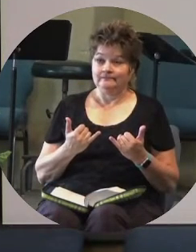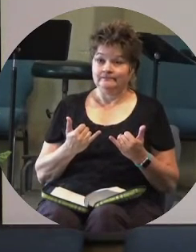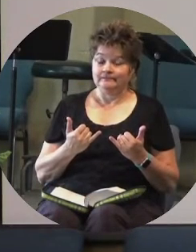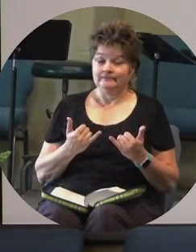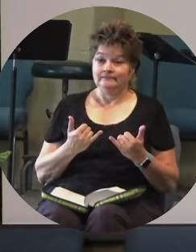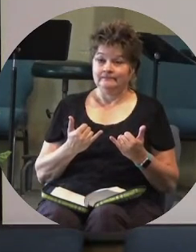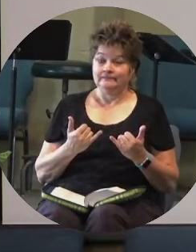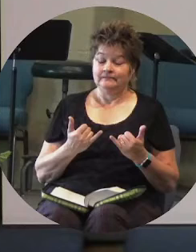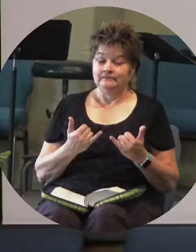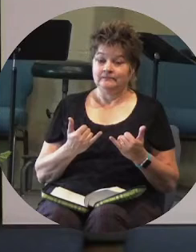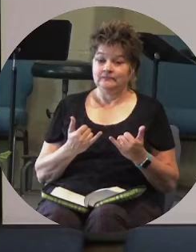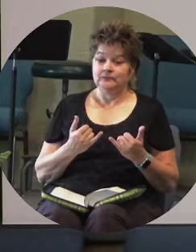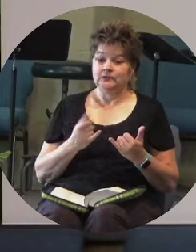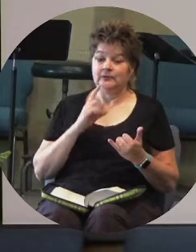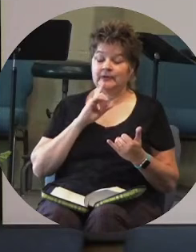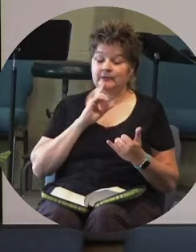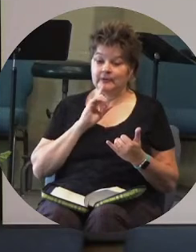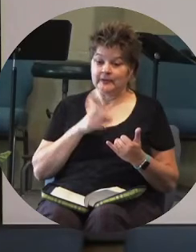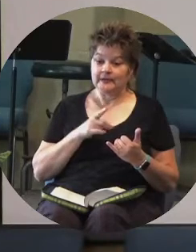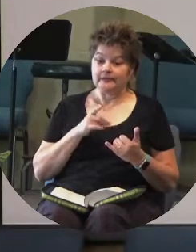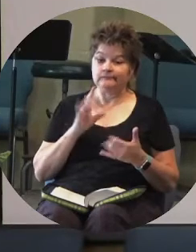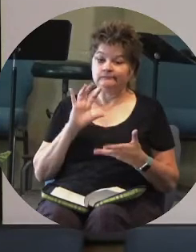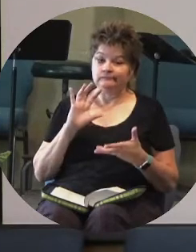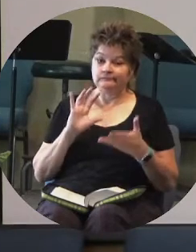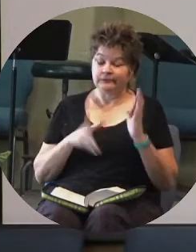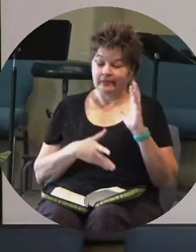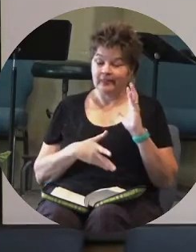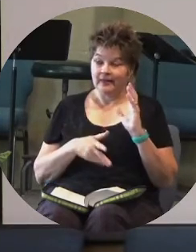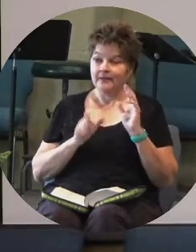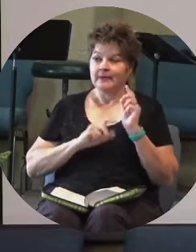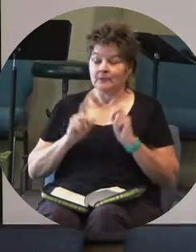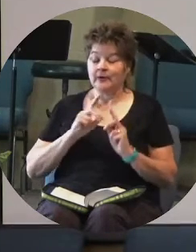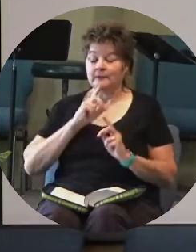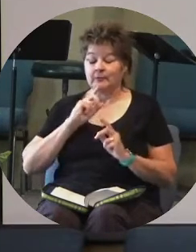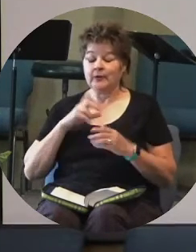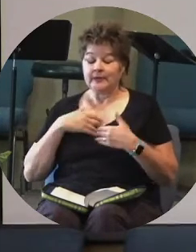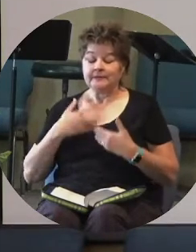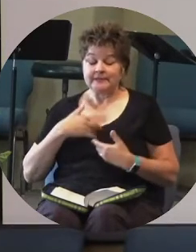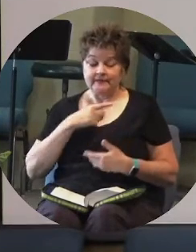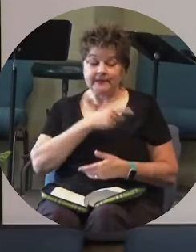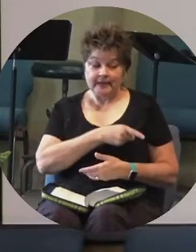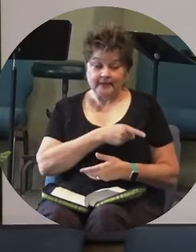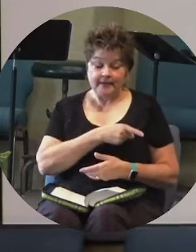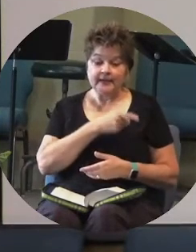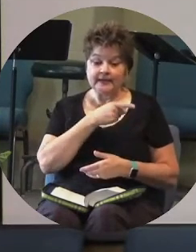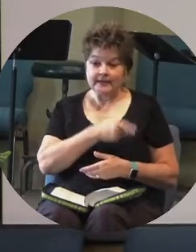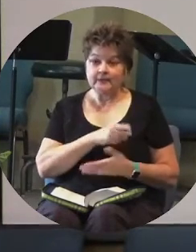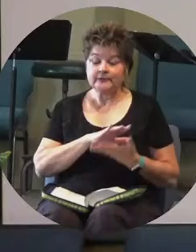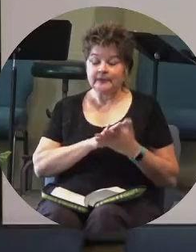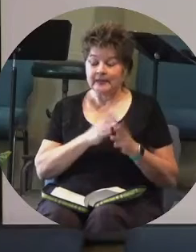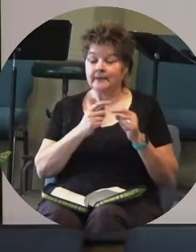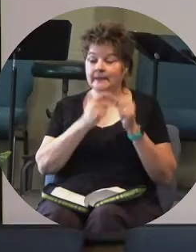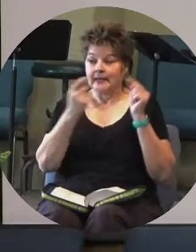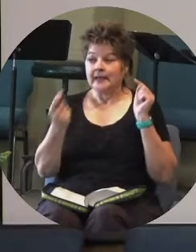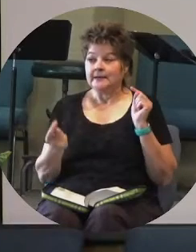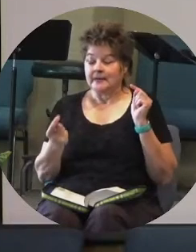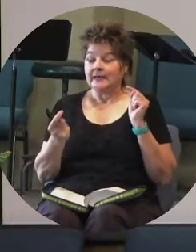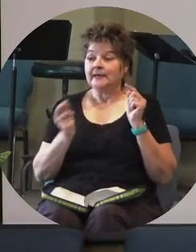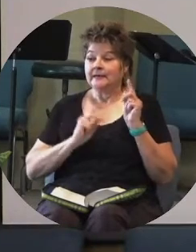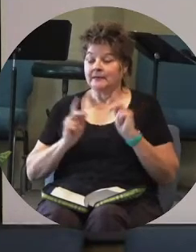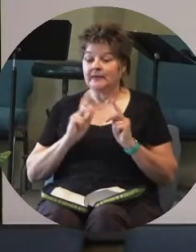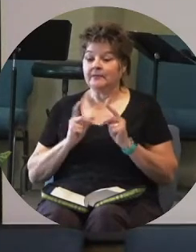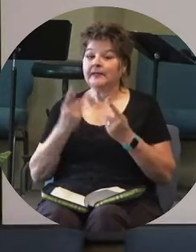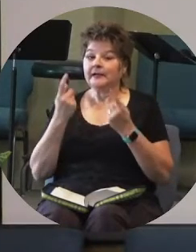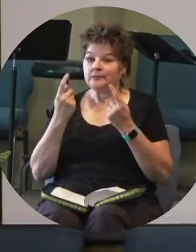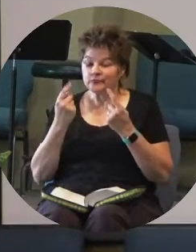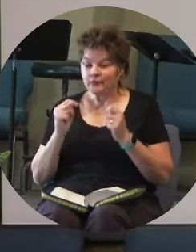to be very convoluted. People were going to be very upset with him, and he was going to be the enemy to the people that he was